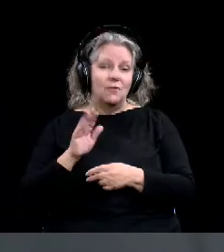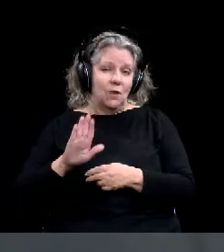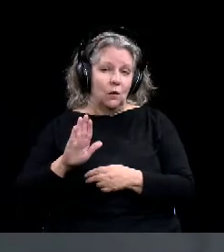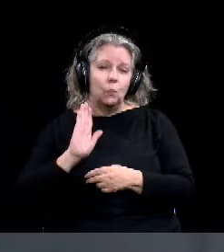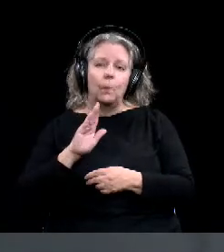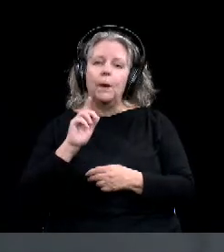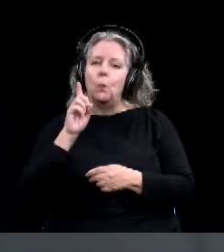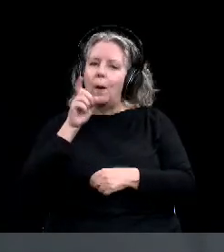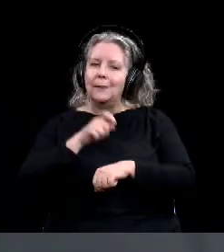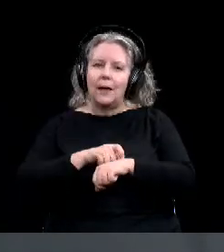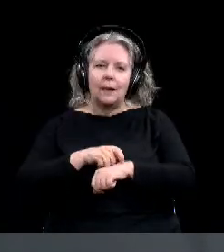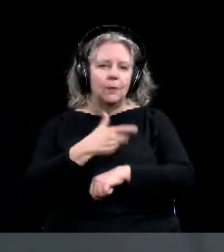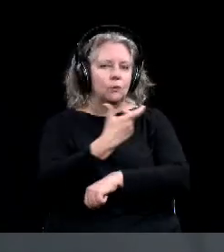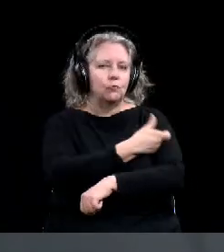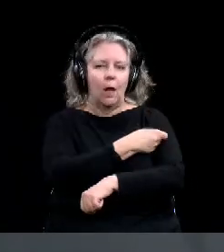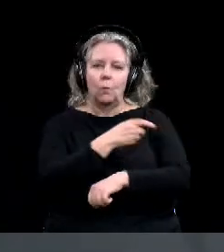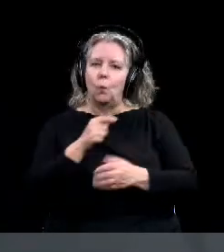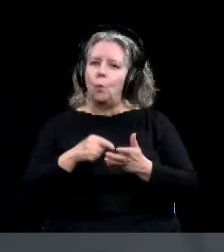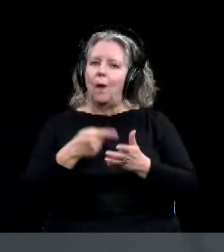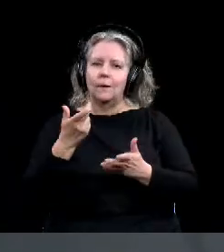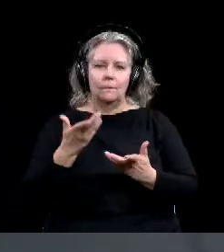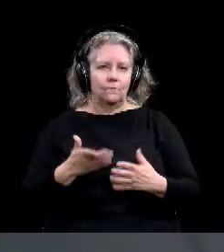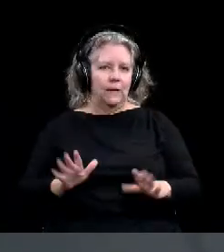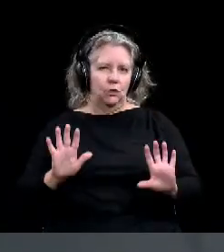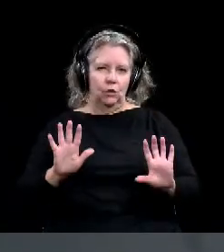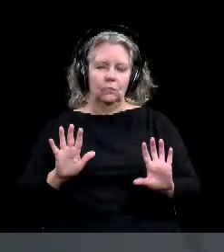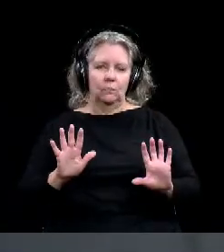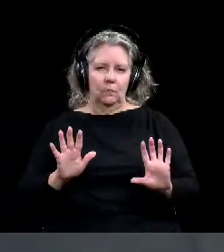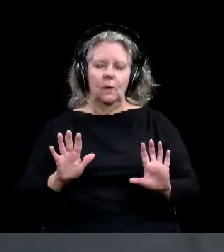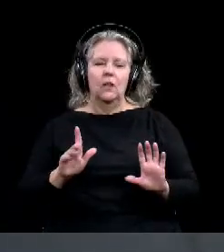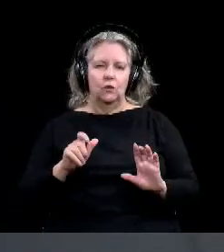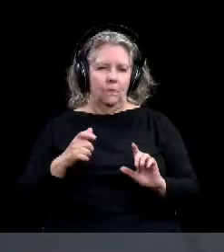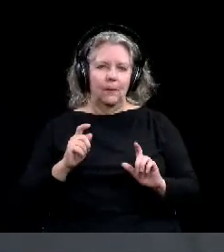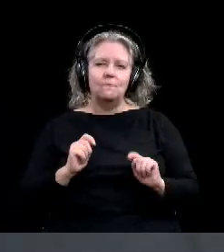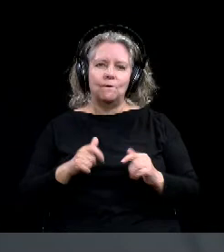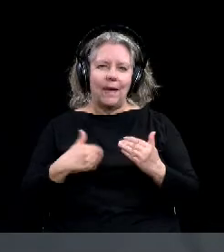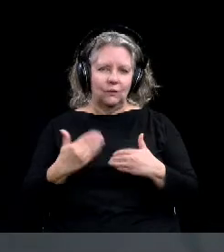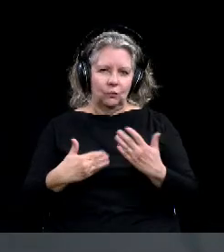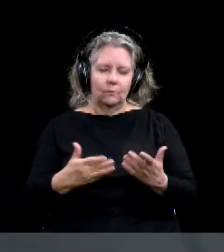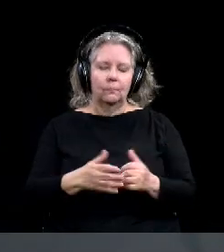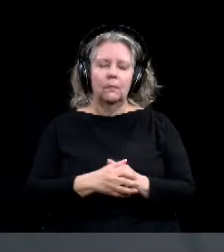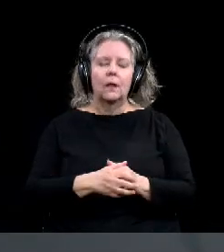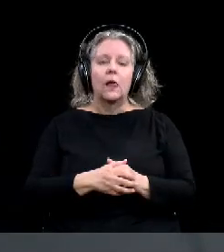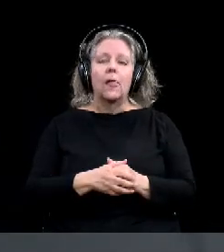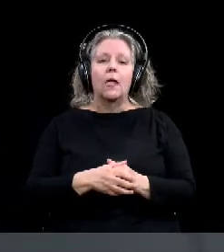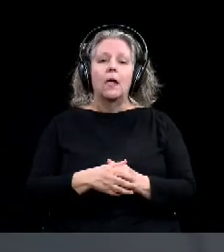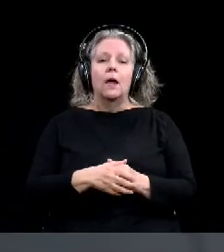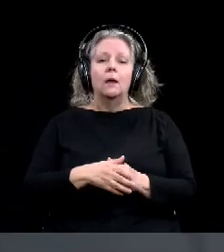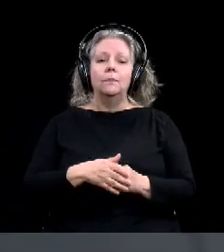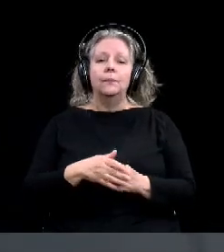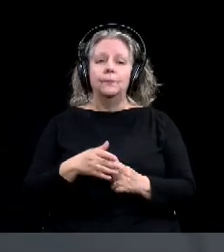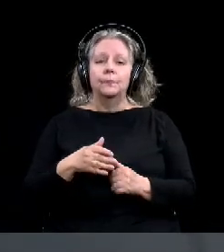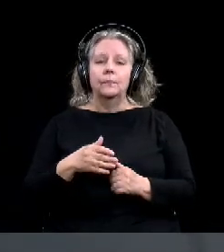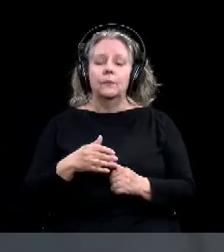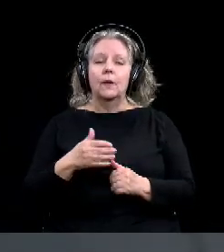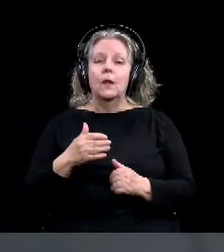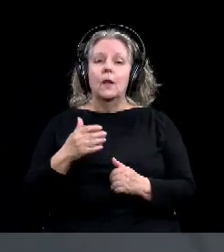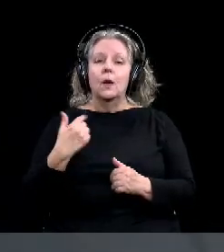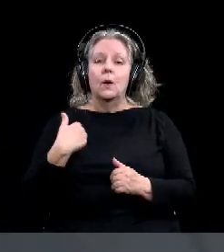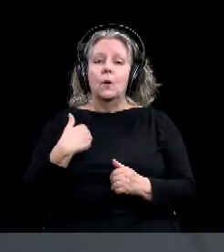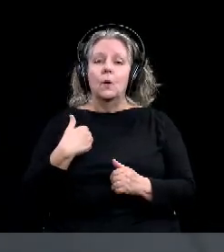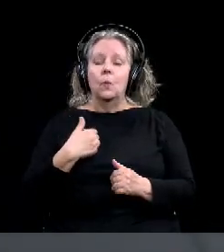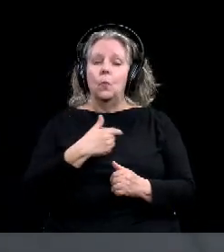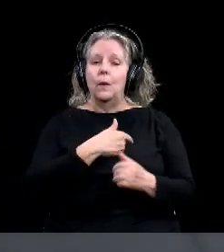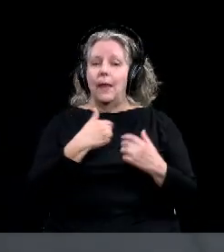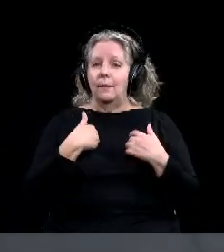faster. We have just under 30,000 people on the health district's vaccine wait list. Please continue to